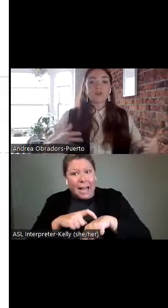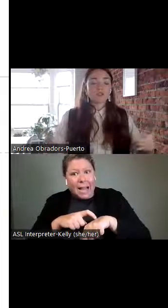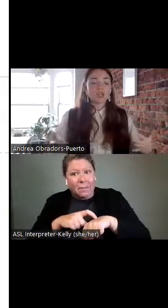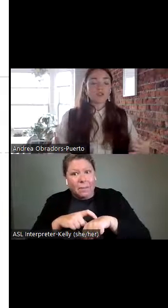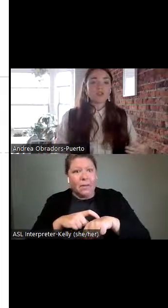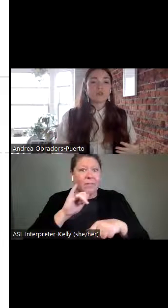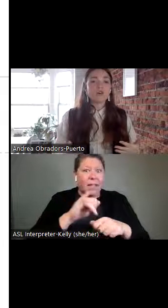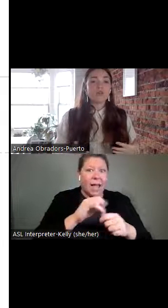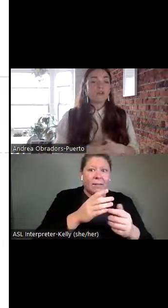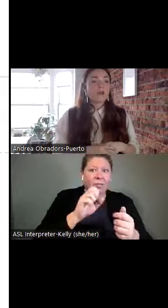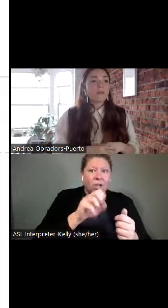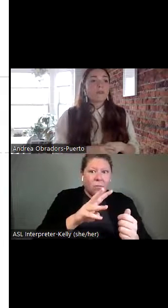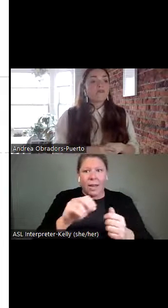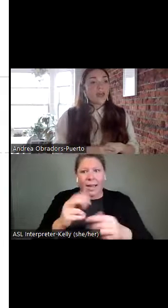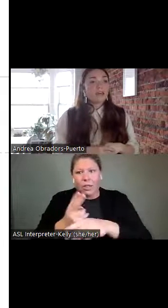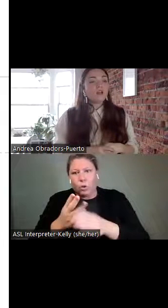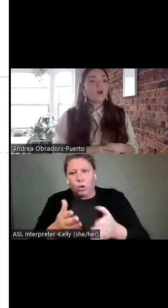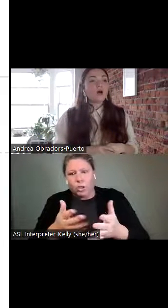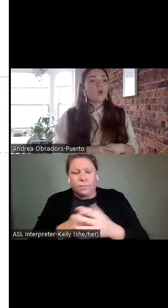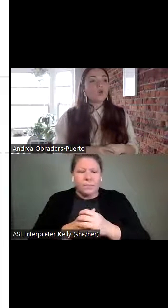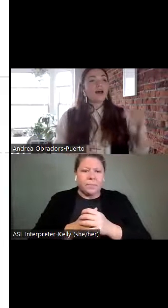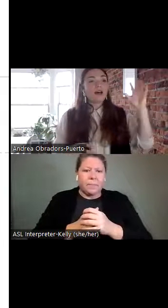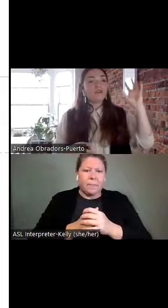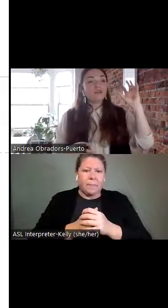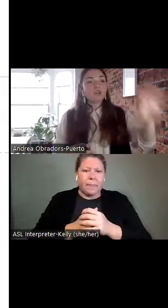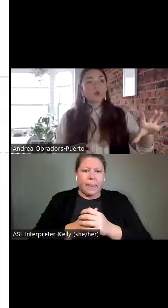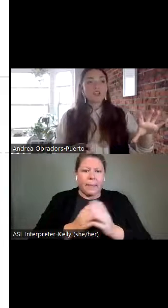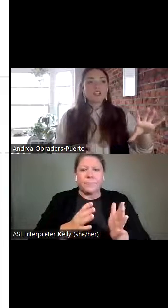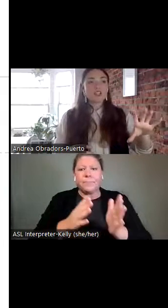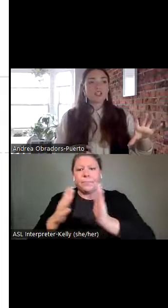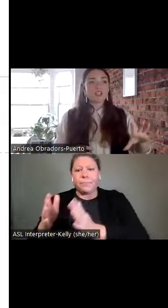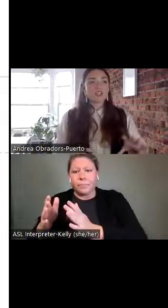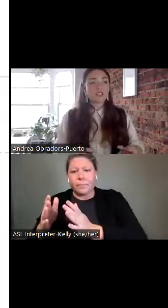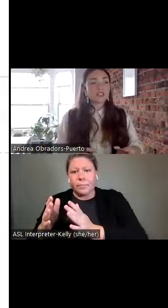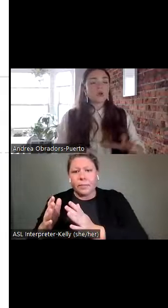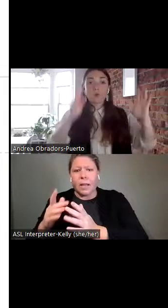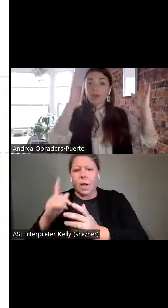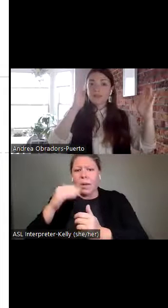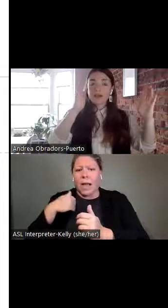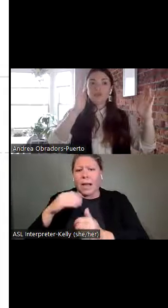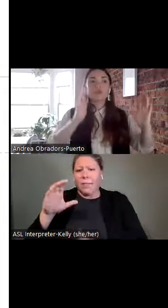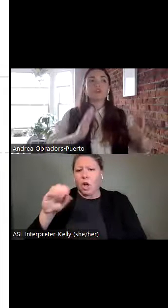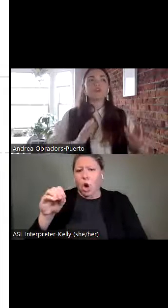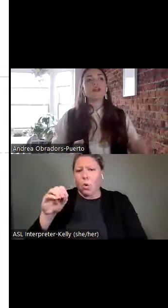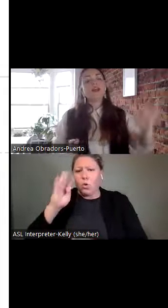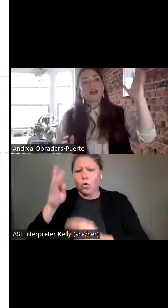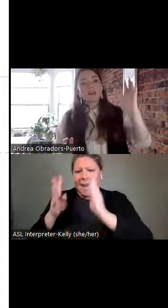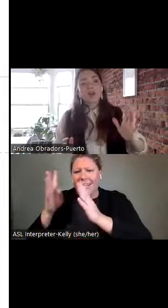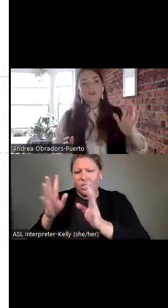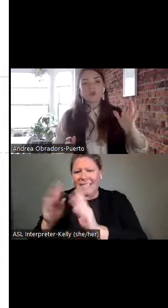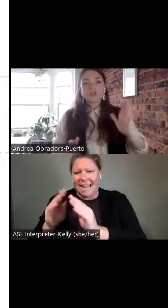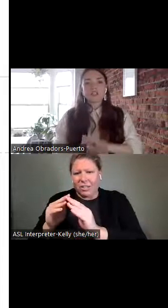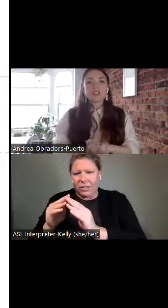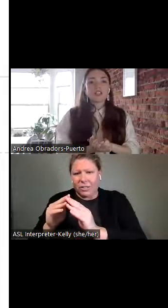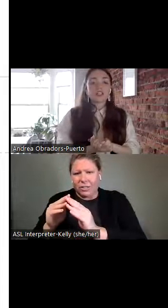various group of touch points involved. Then we'll have the co-creation sessions, or we have the gap before, right? And then we